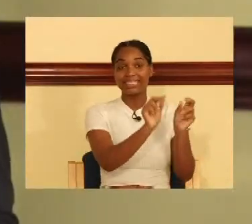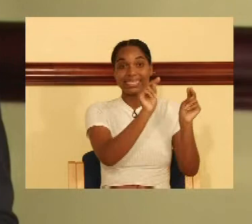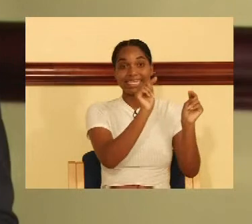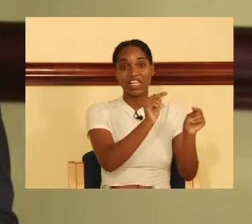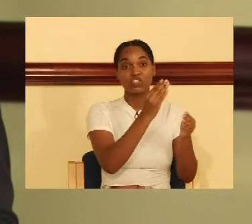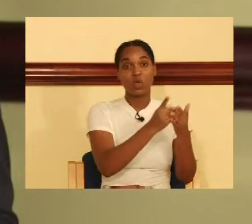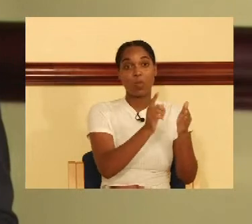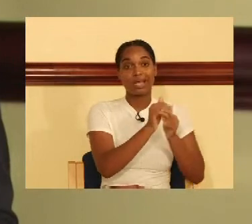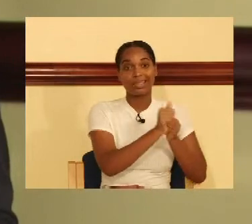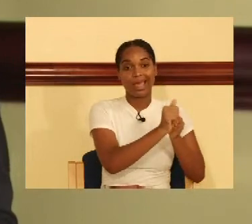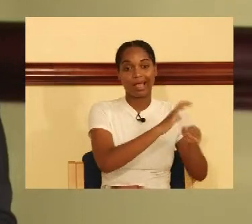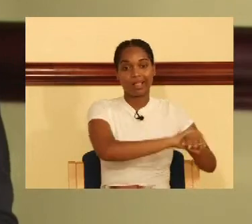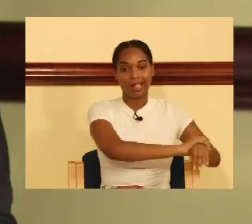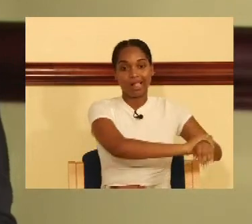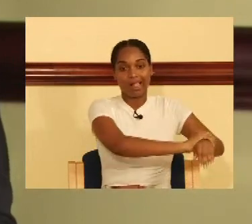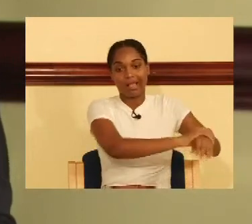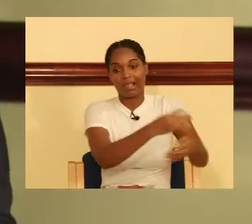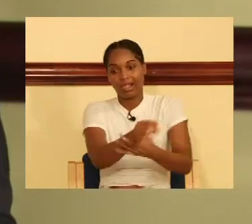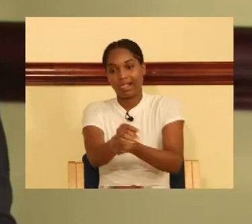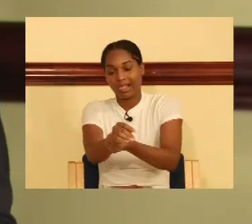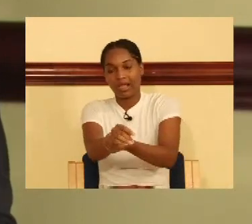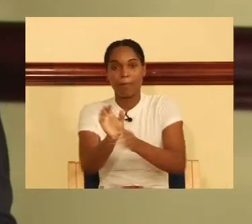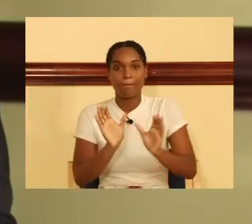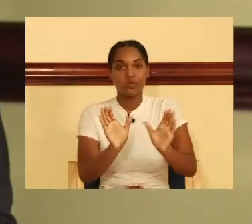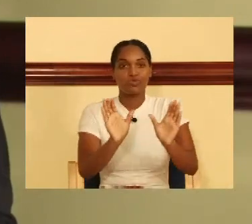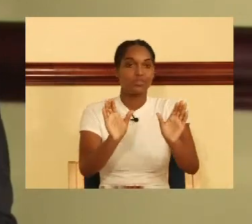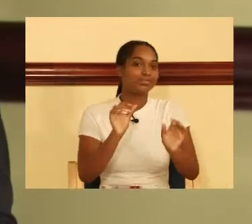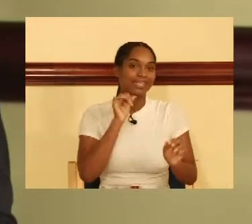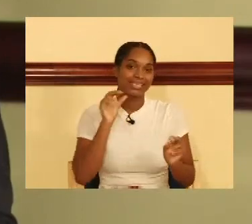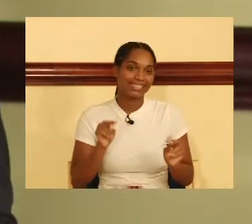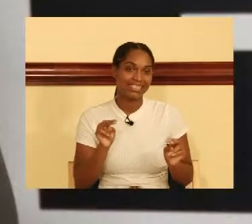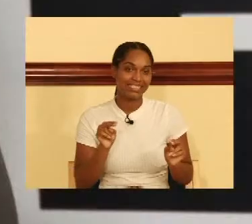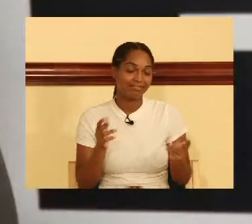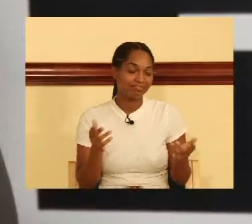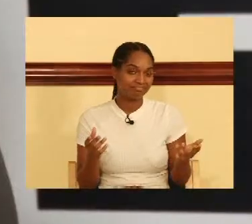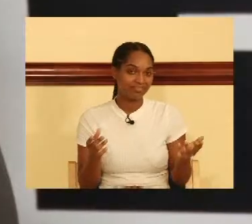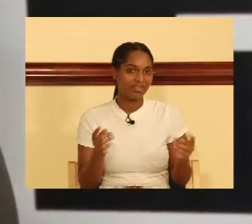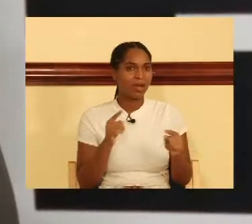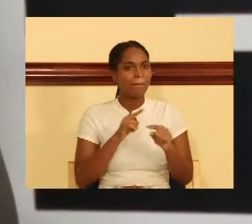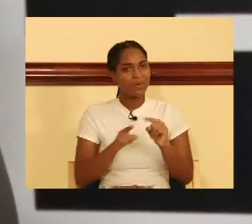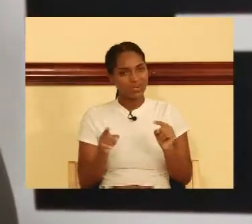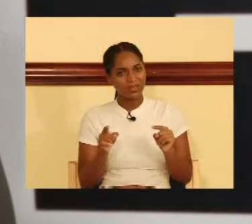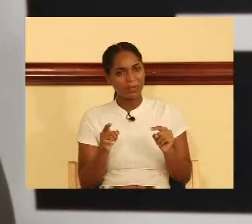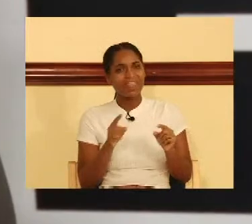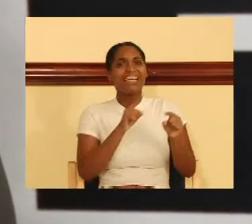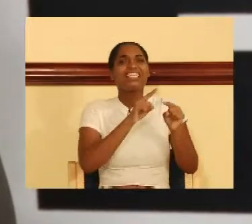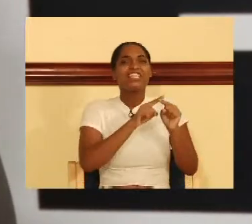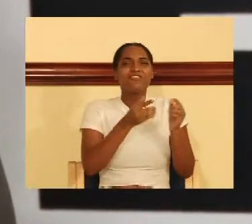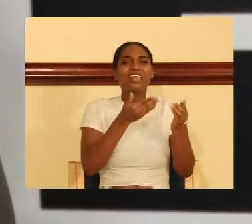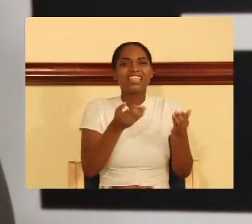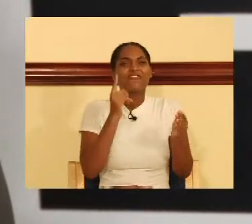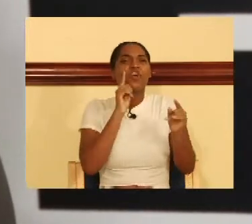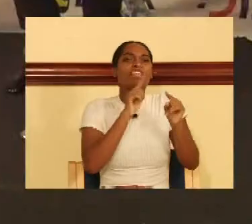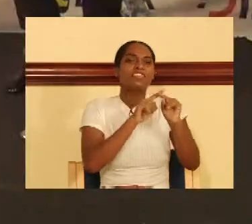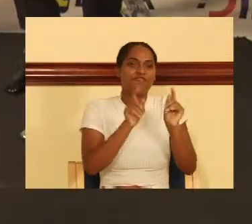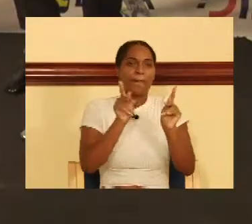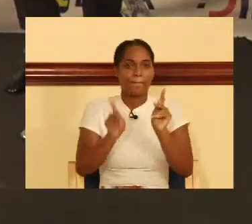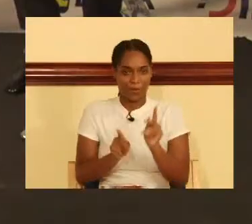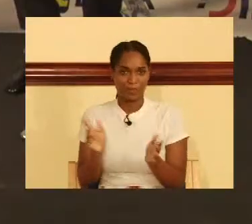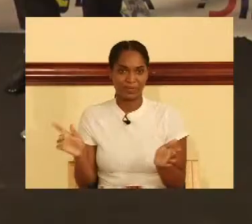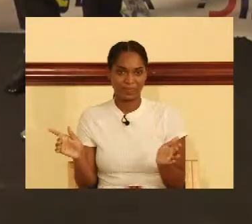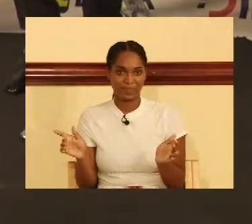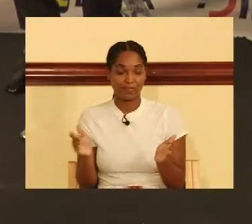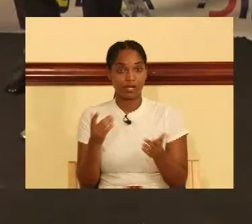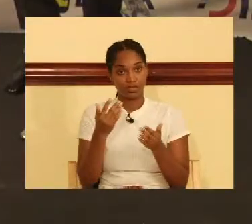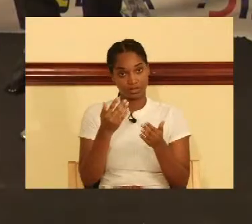somebody to guide them or to lead them or to push them around. But it is different things for different people. Sometimes